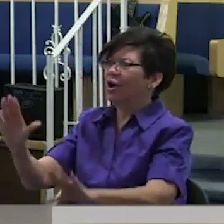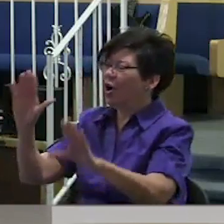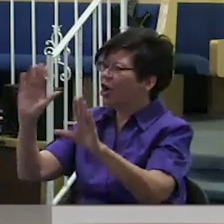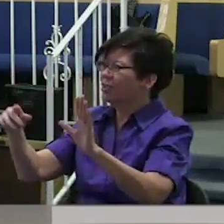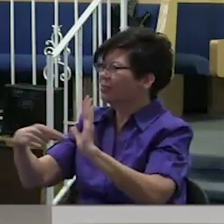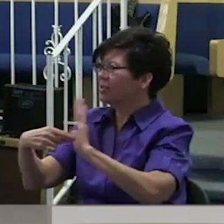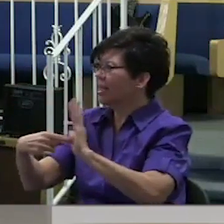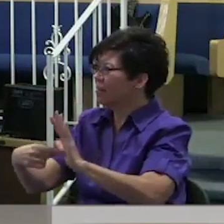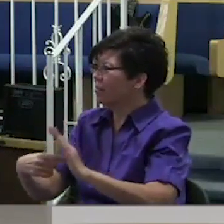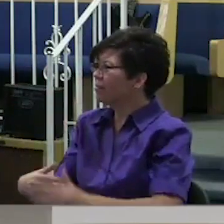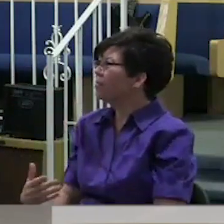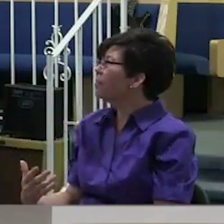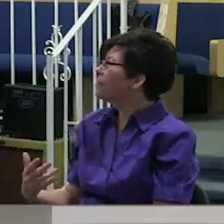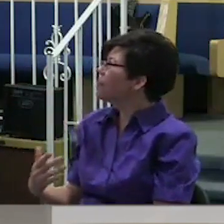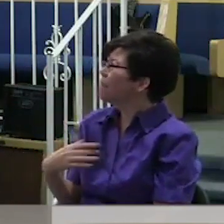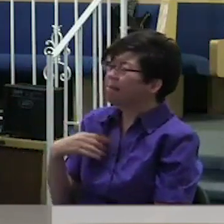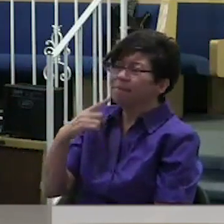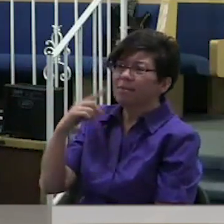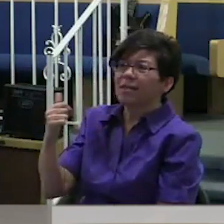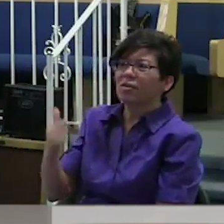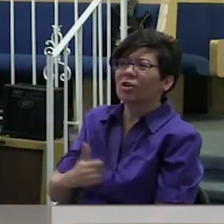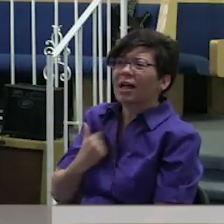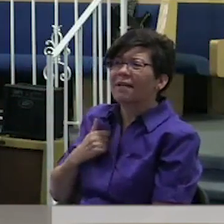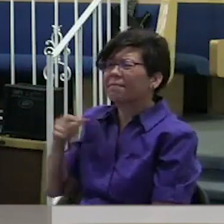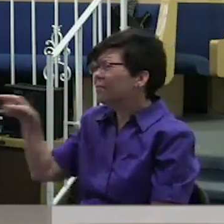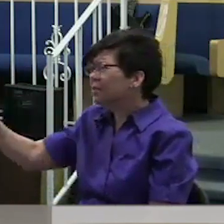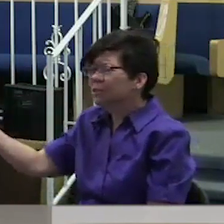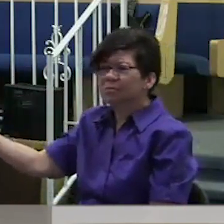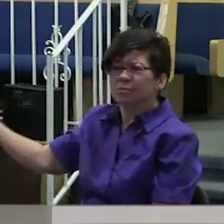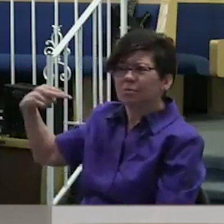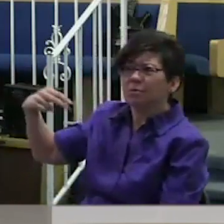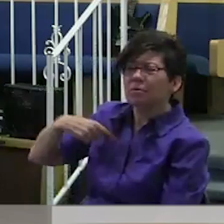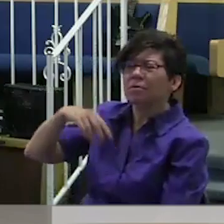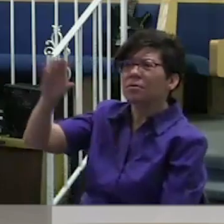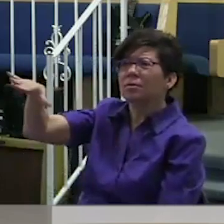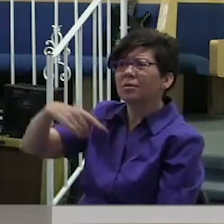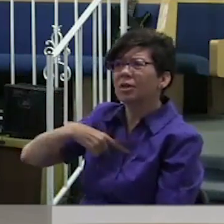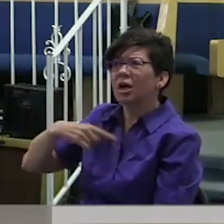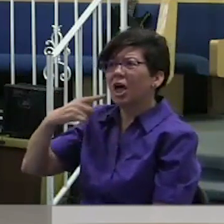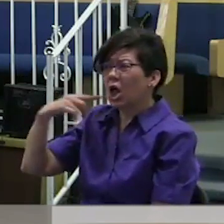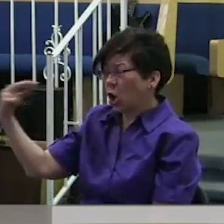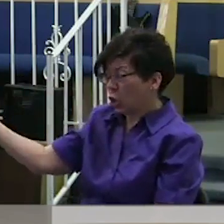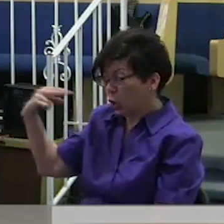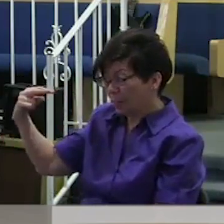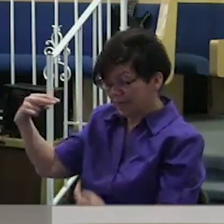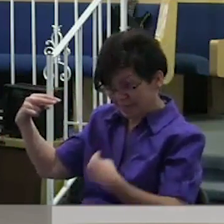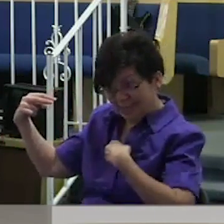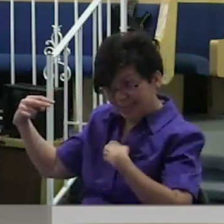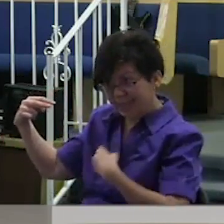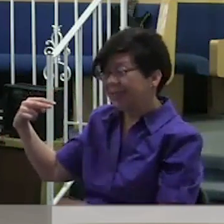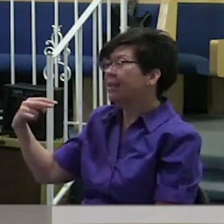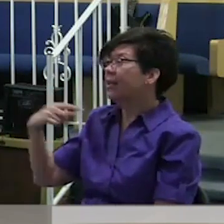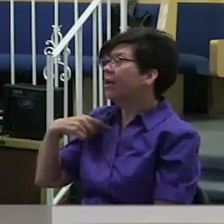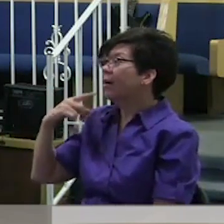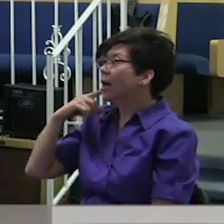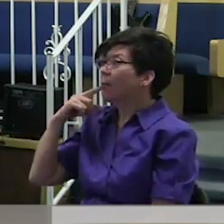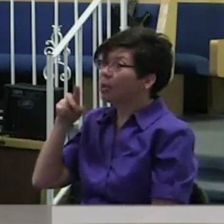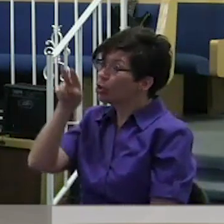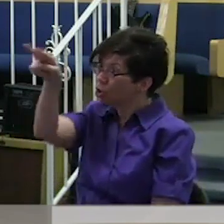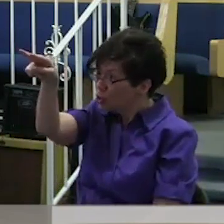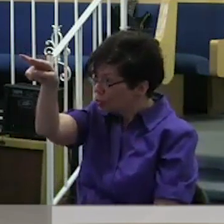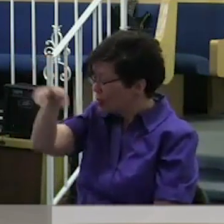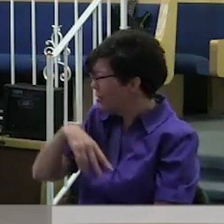example that I can live a life before others. Those that are looking at me. Allow me to be